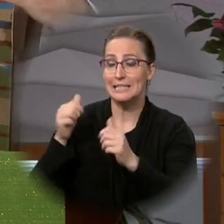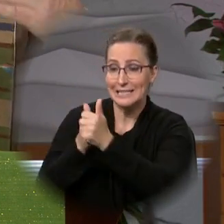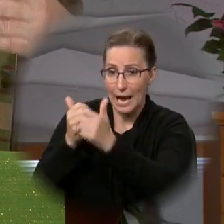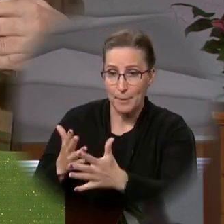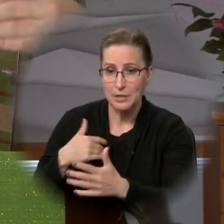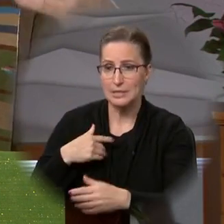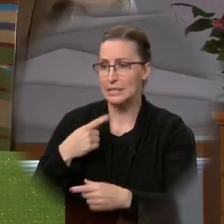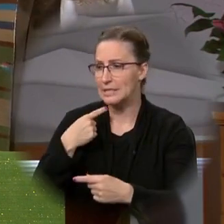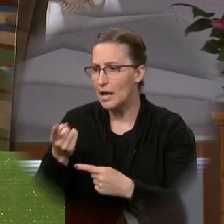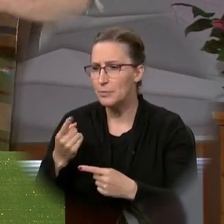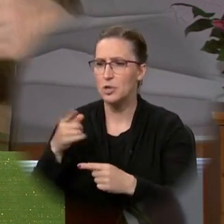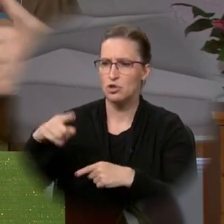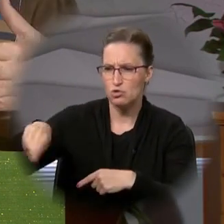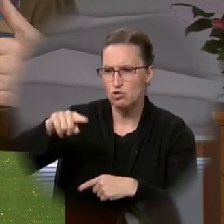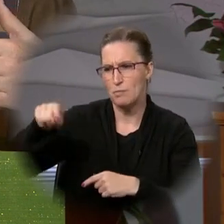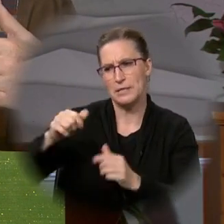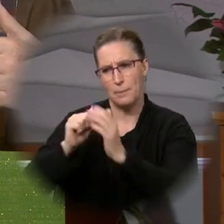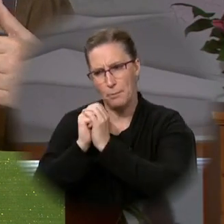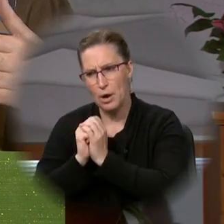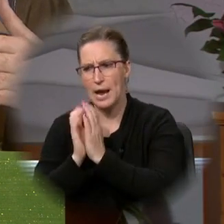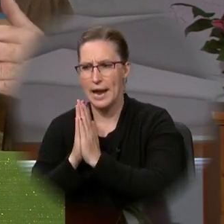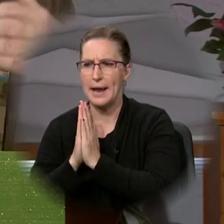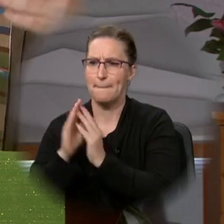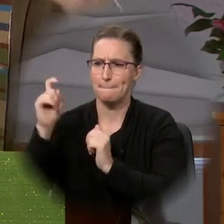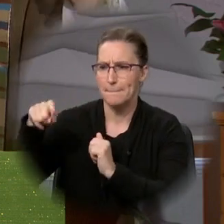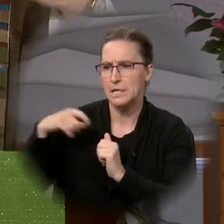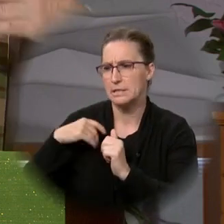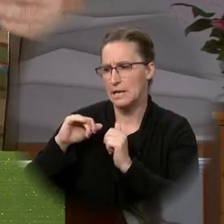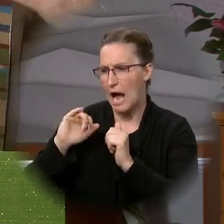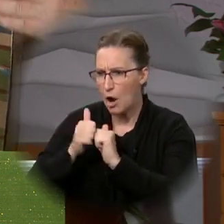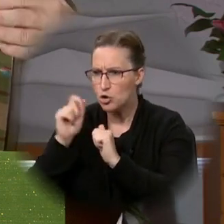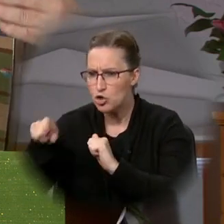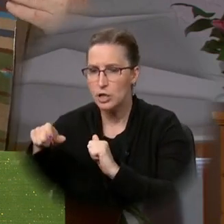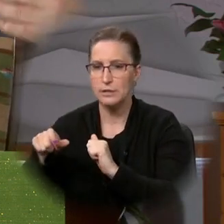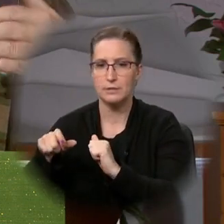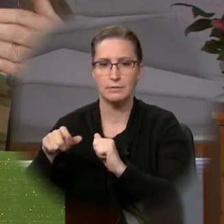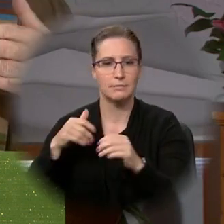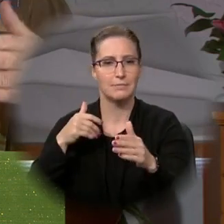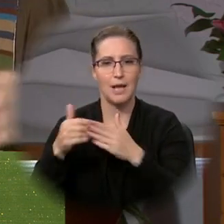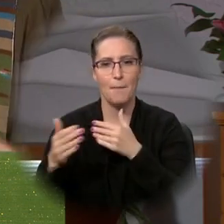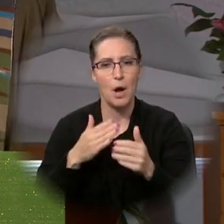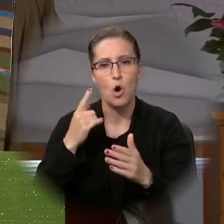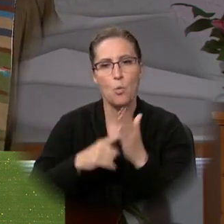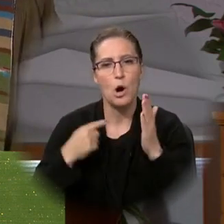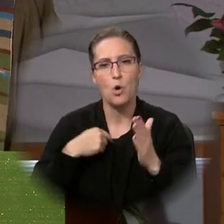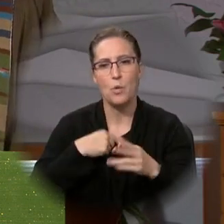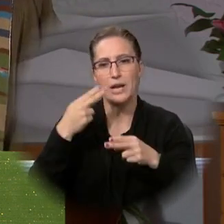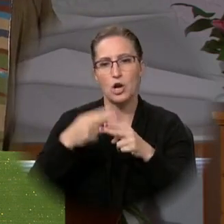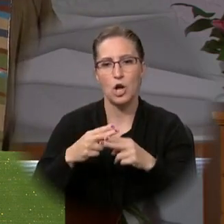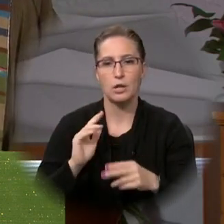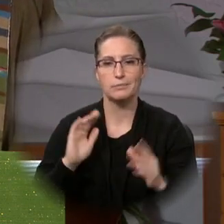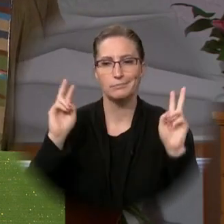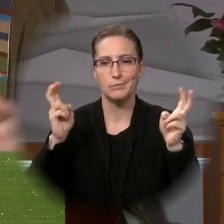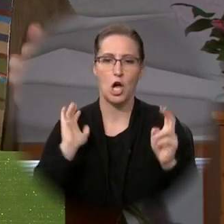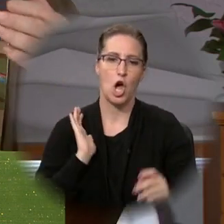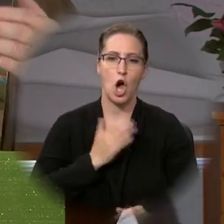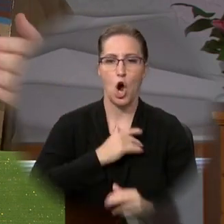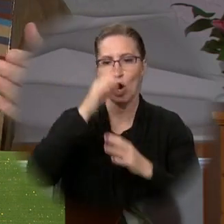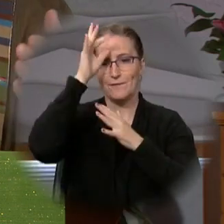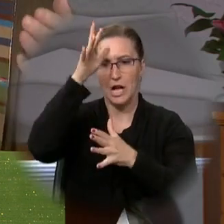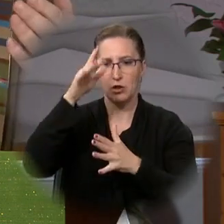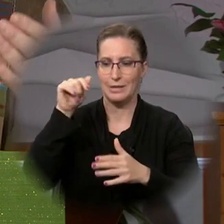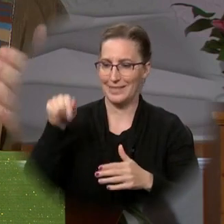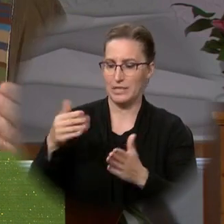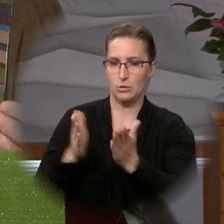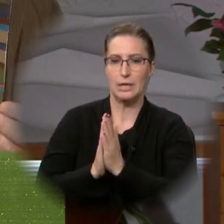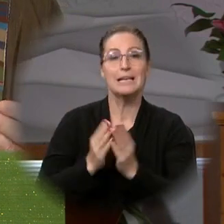about pray as you should, even within the context of what we call the Our Father, there is this